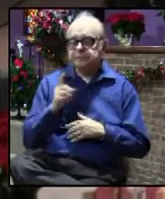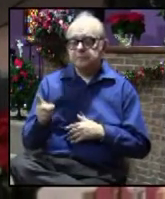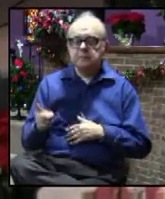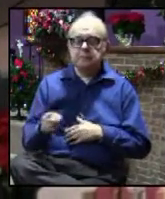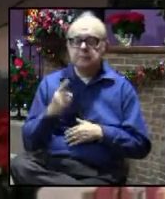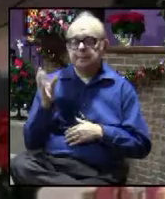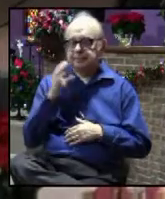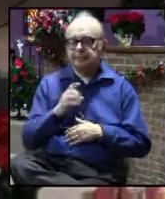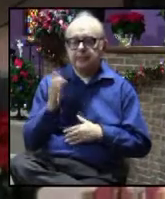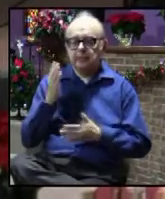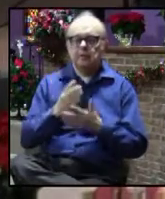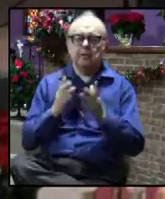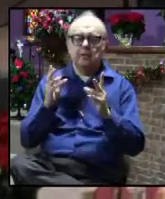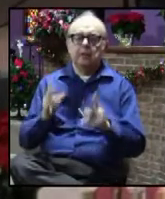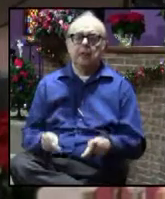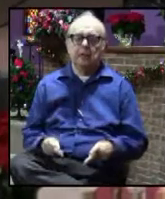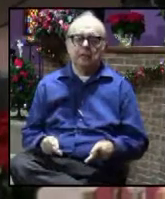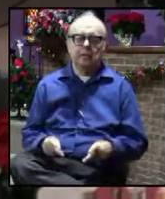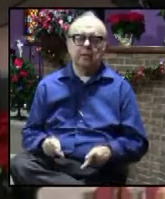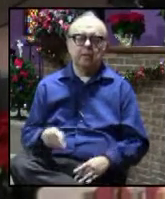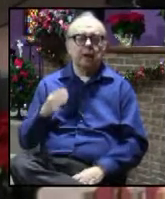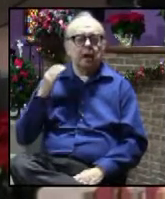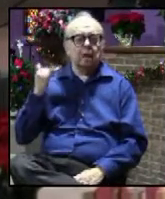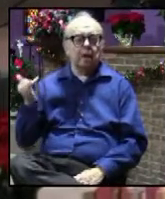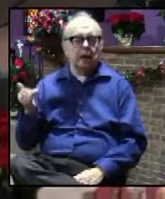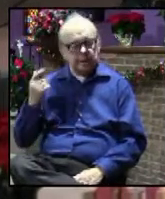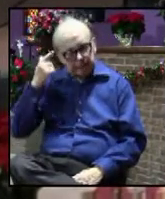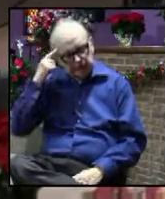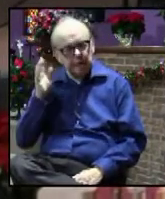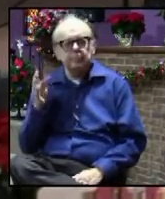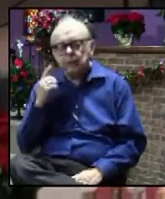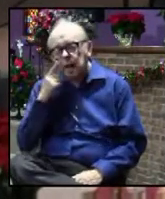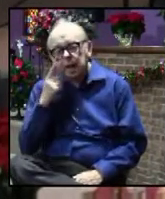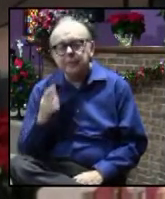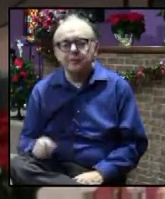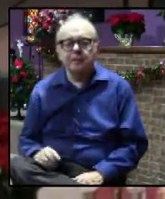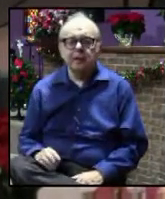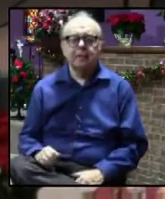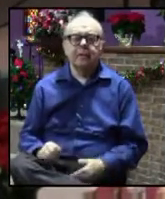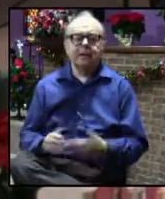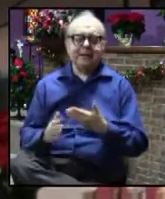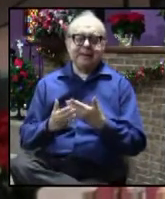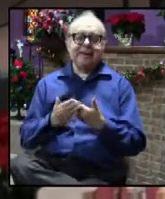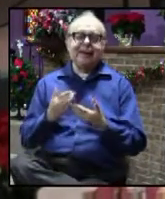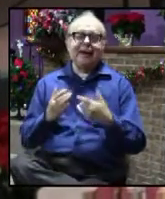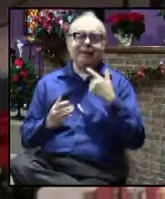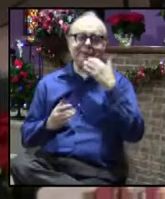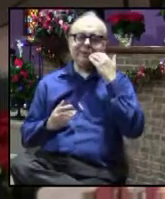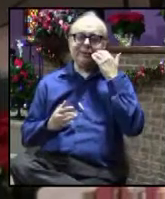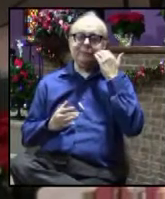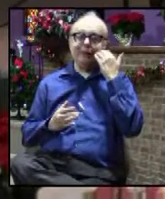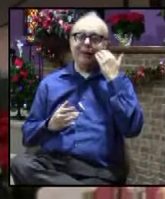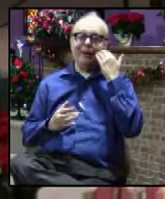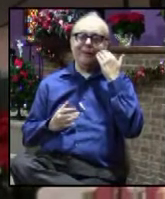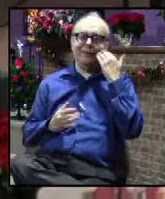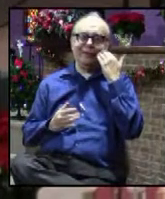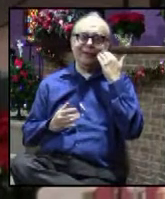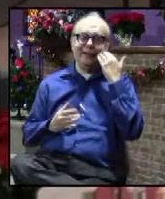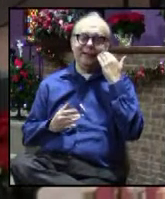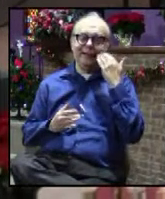always looking for was someone with blonde hair, blue eyes, and a nice smile.